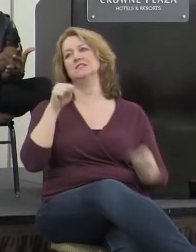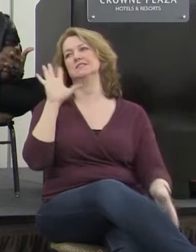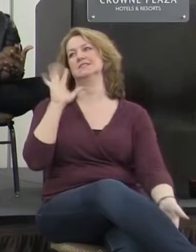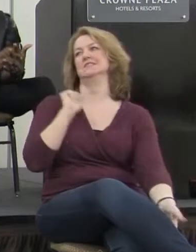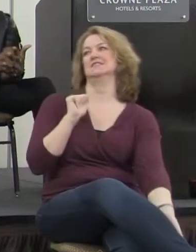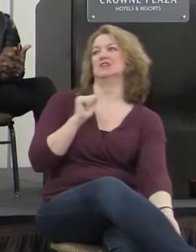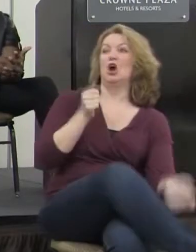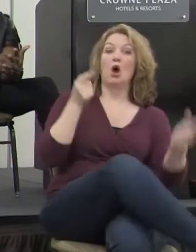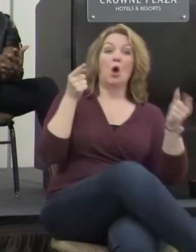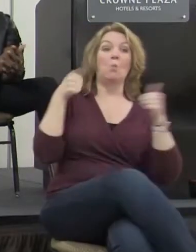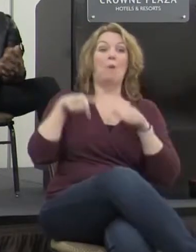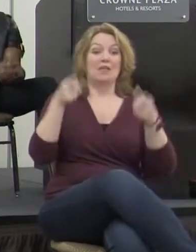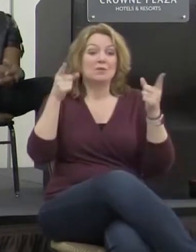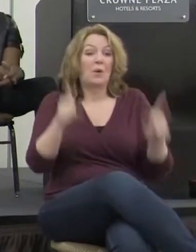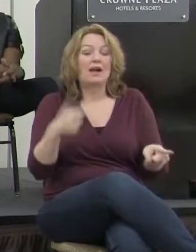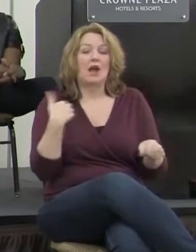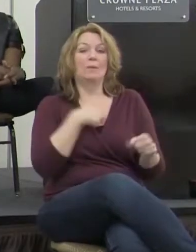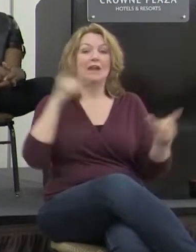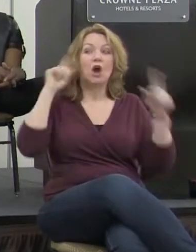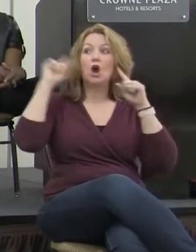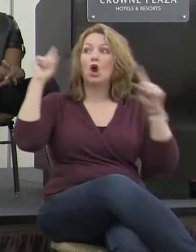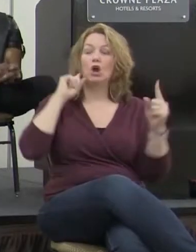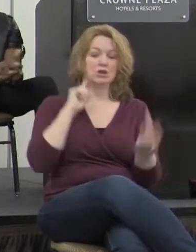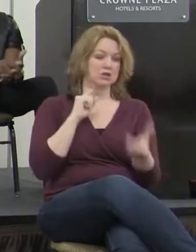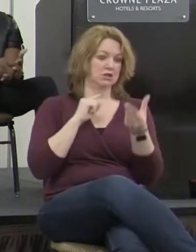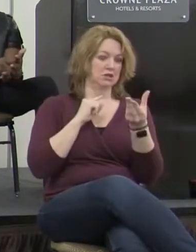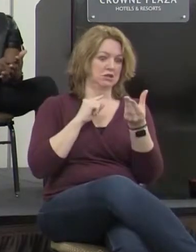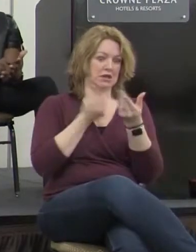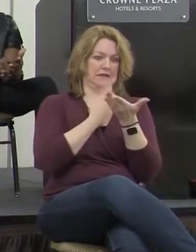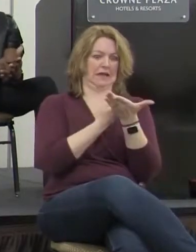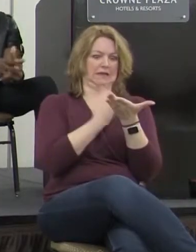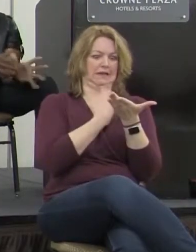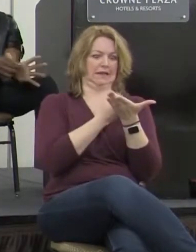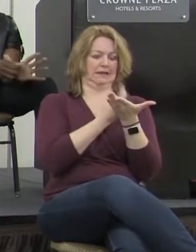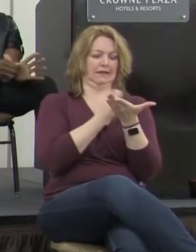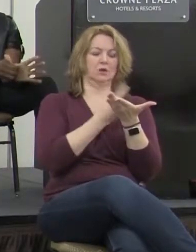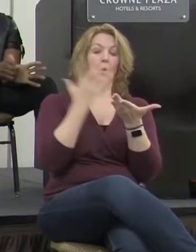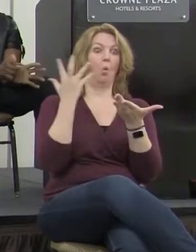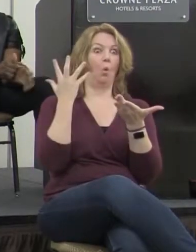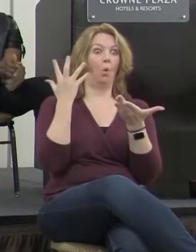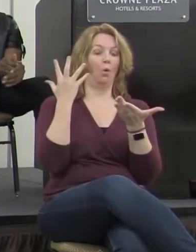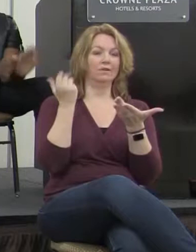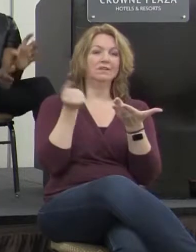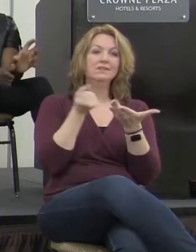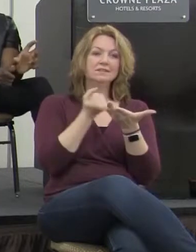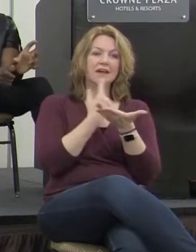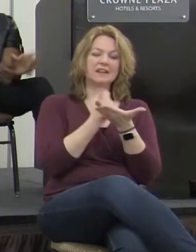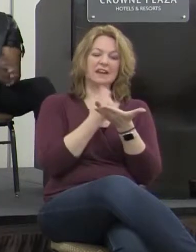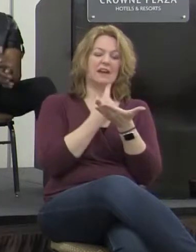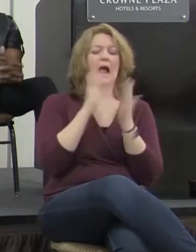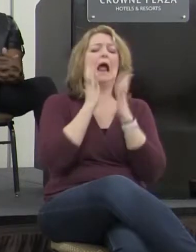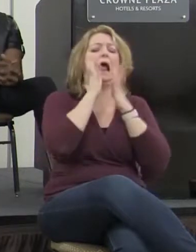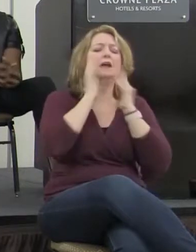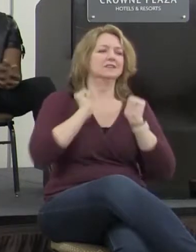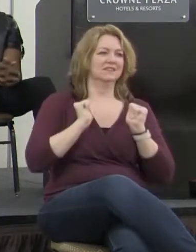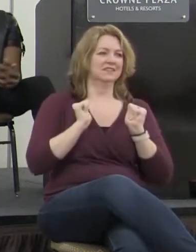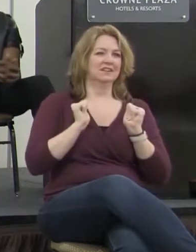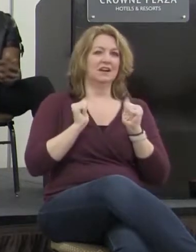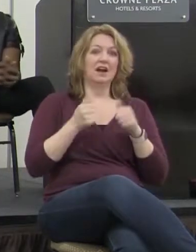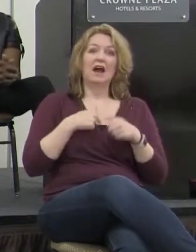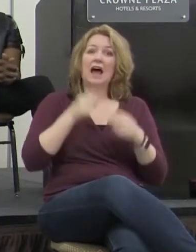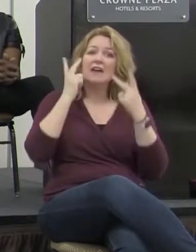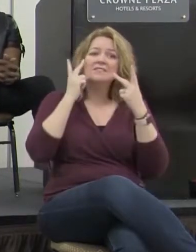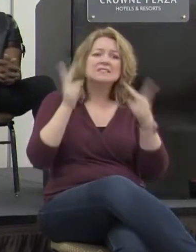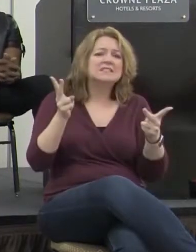problem When it was going on, we heard it came through. Yes. While it was happening. Literally. Yeah, Literally. it was really something. I mean, I've seen